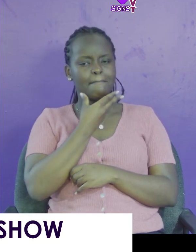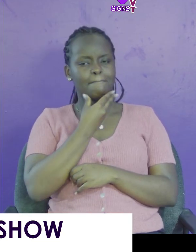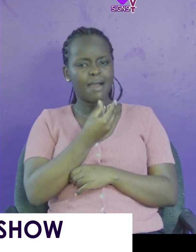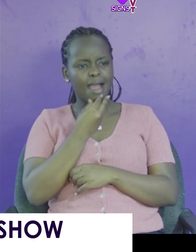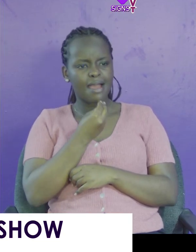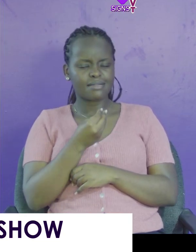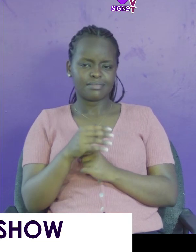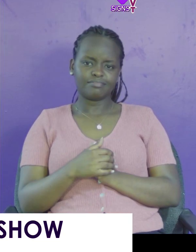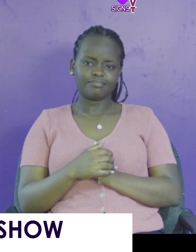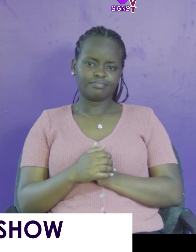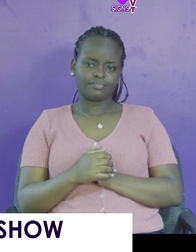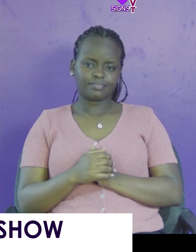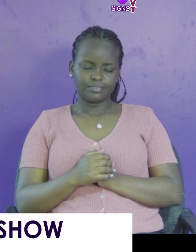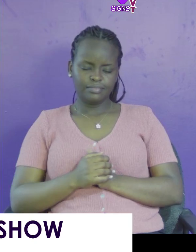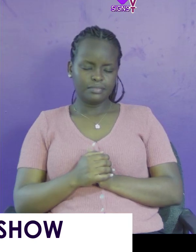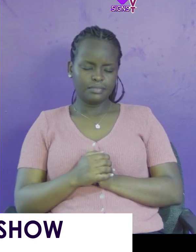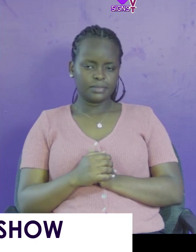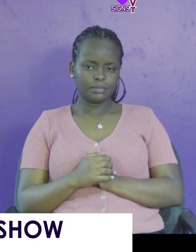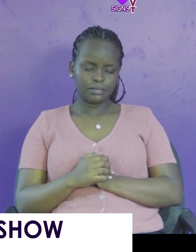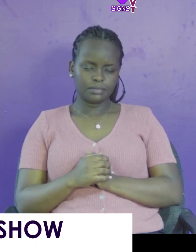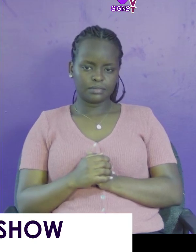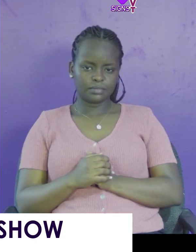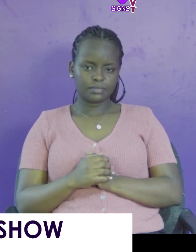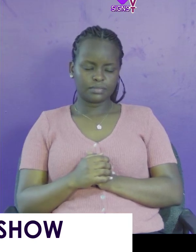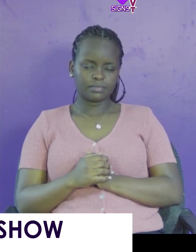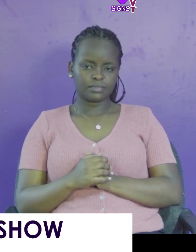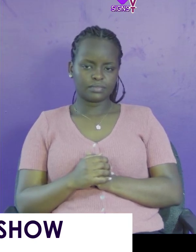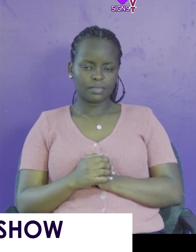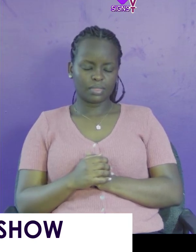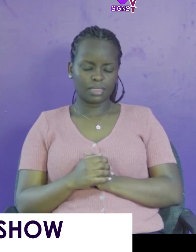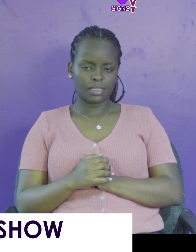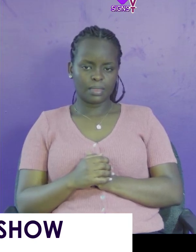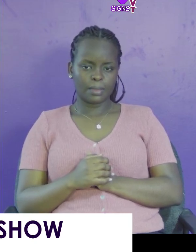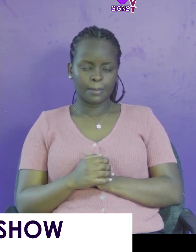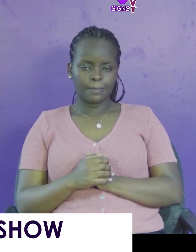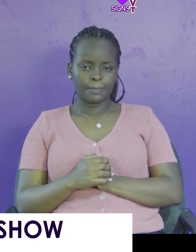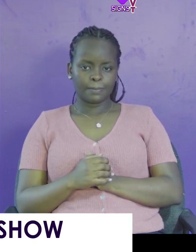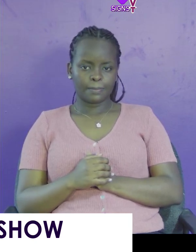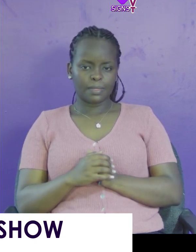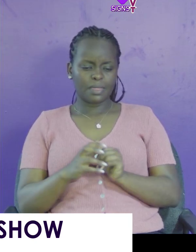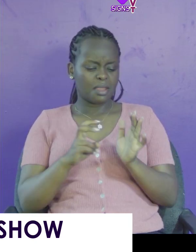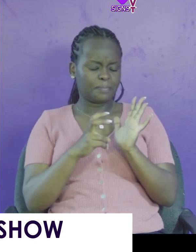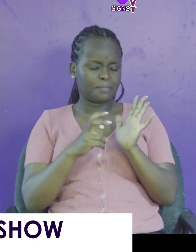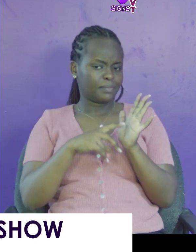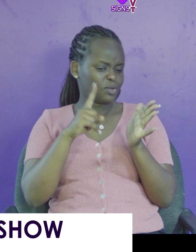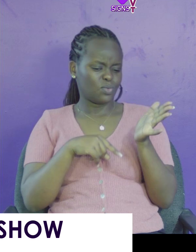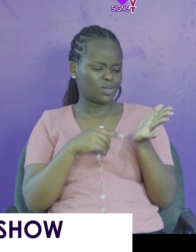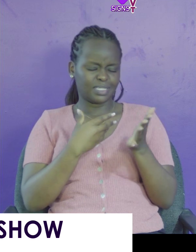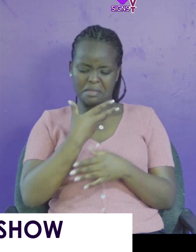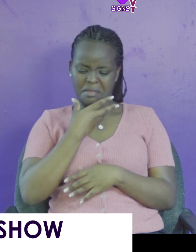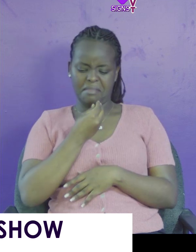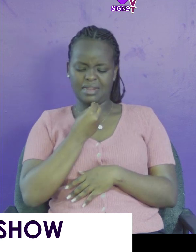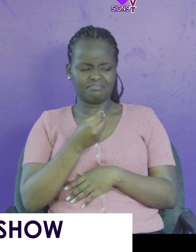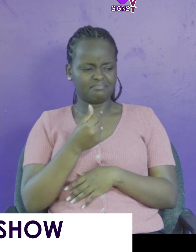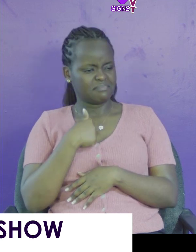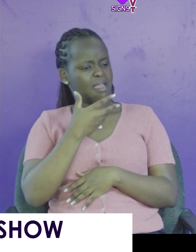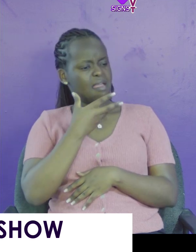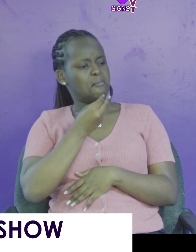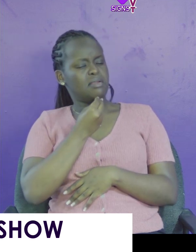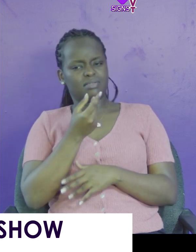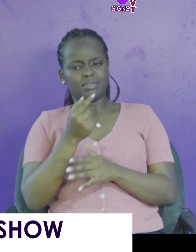mwanaume. You know, when you say I'm a man, what do you mean? What makes